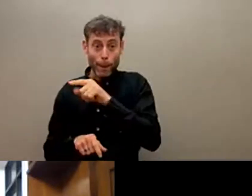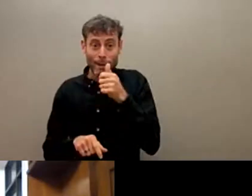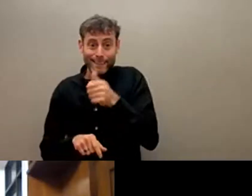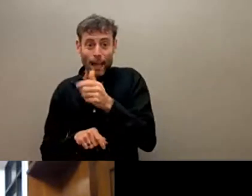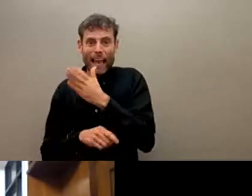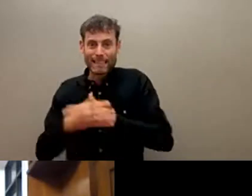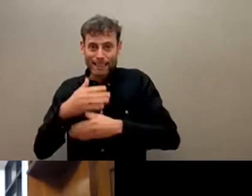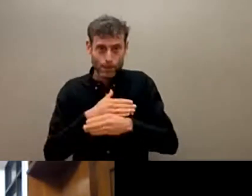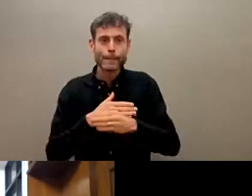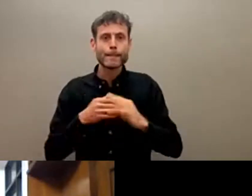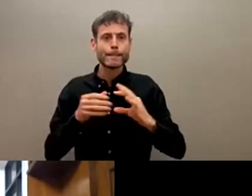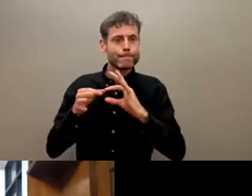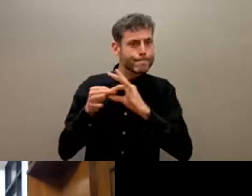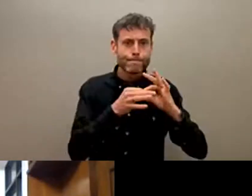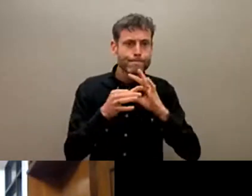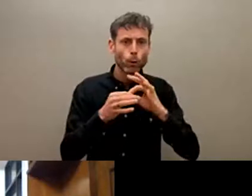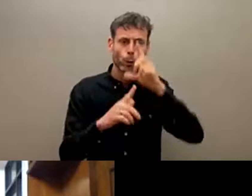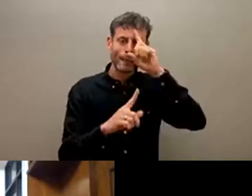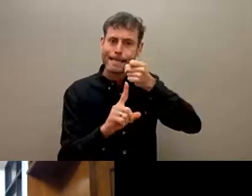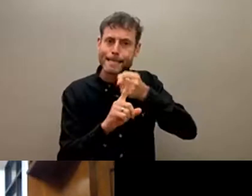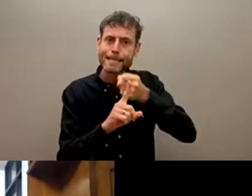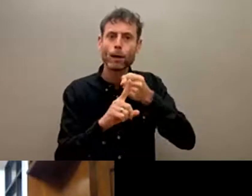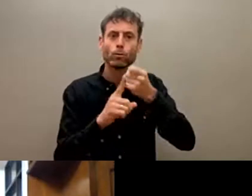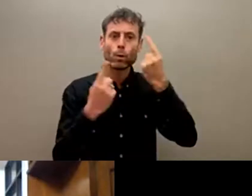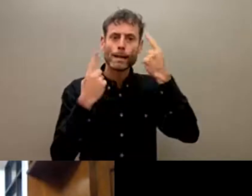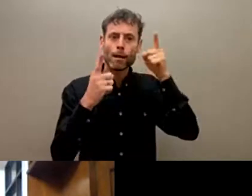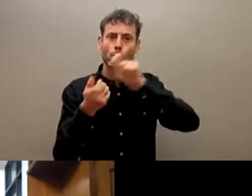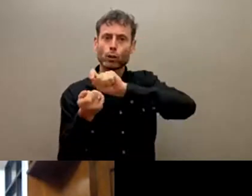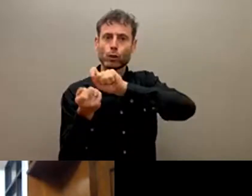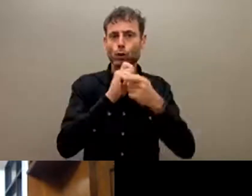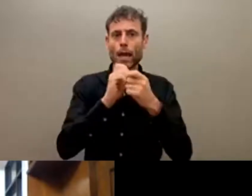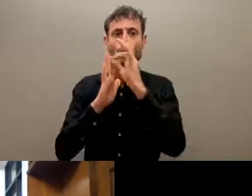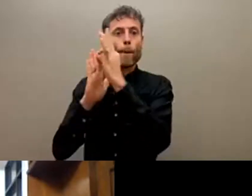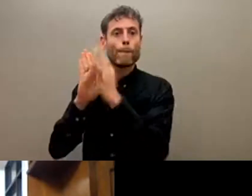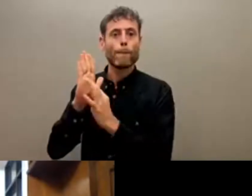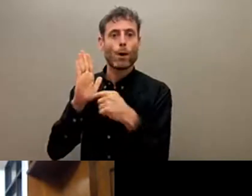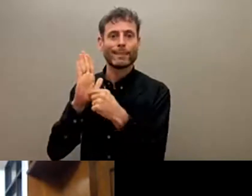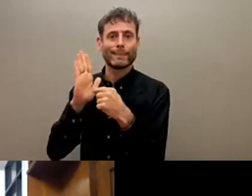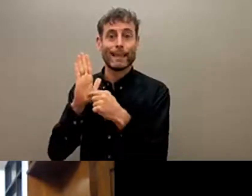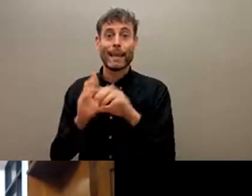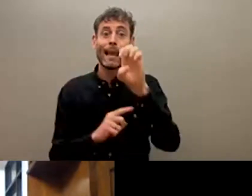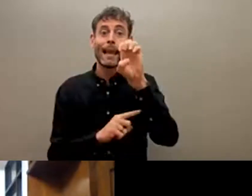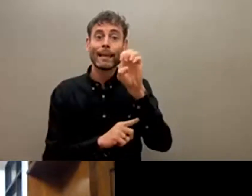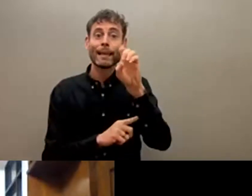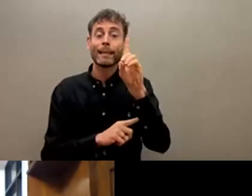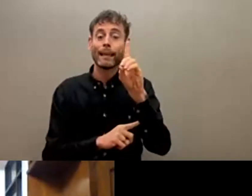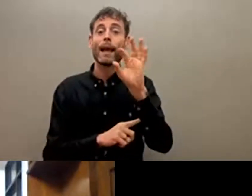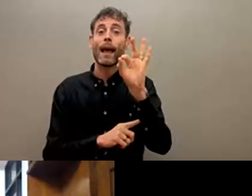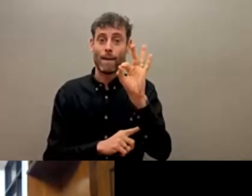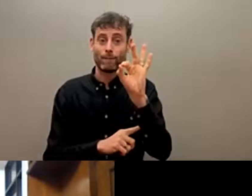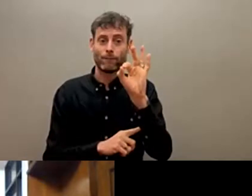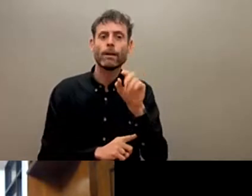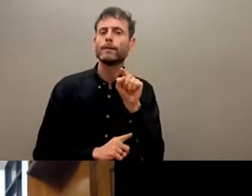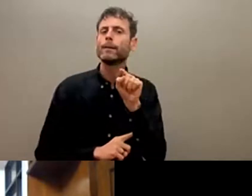example I learned from the European Disability Forum, the Practice of Disability Forum. In one literature,